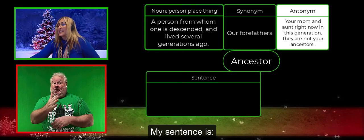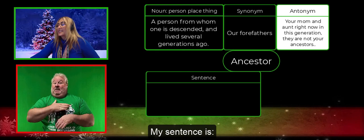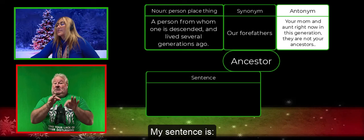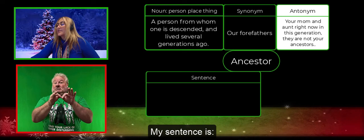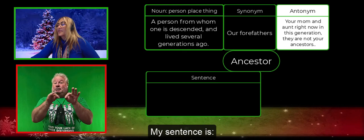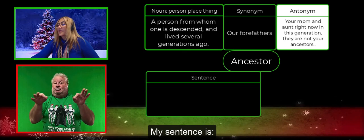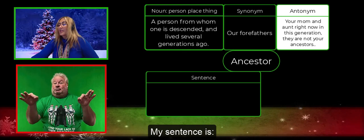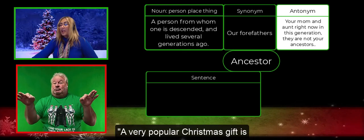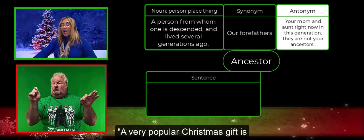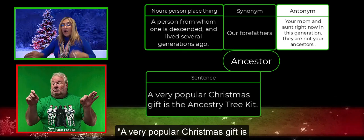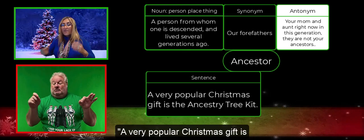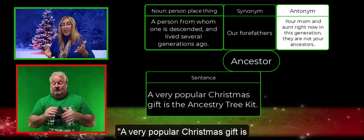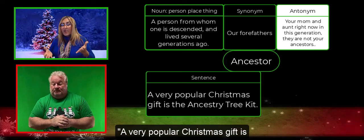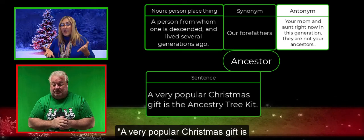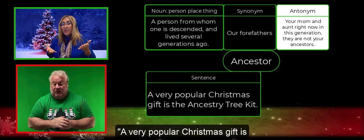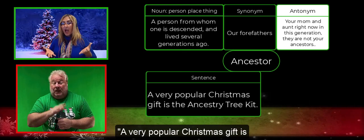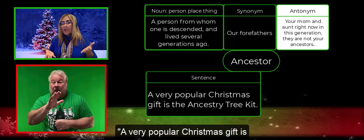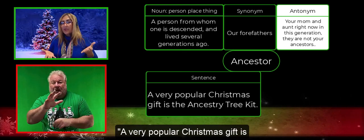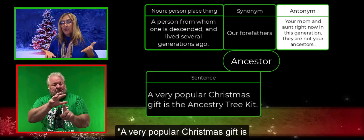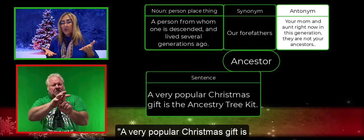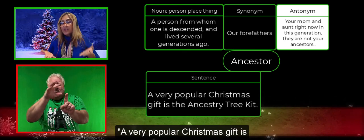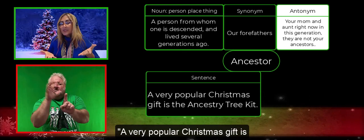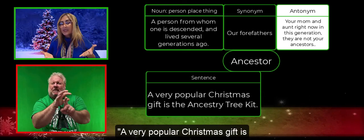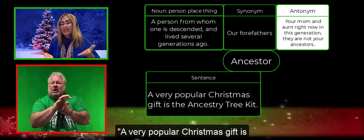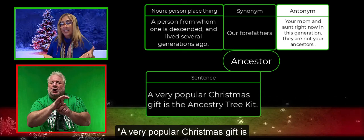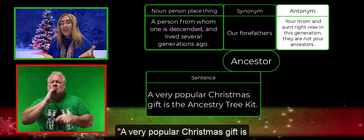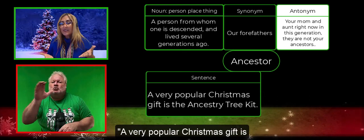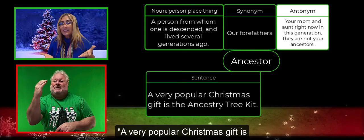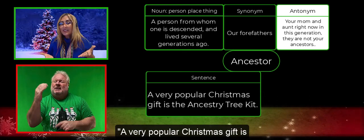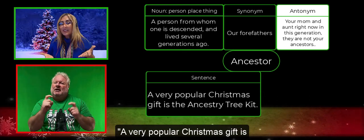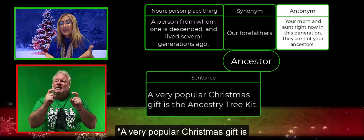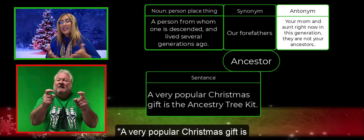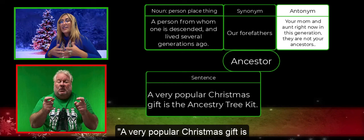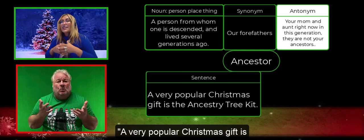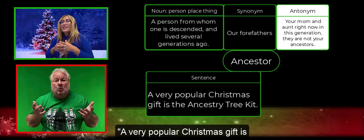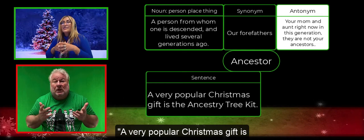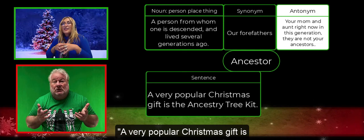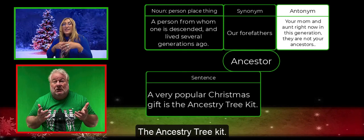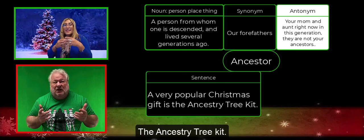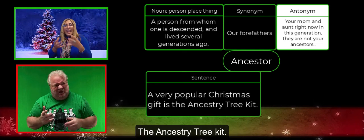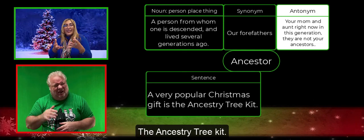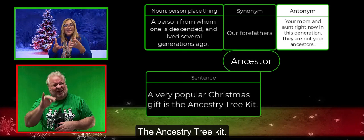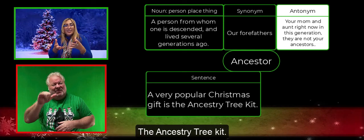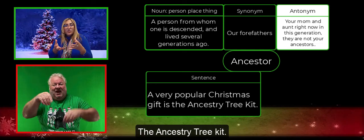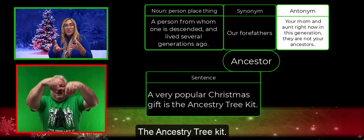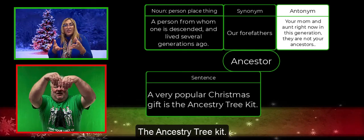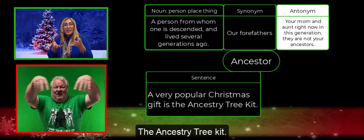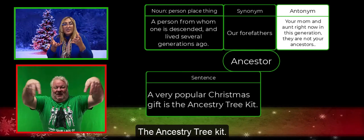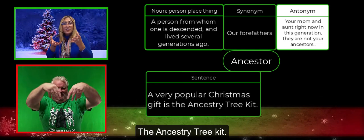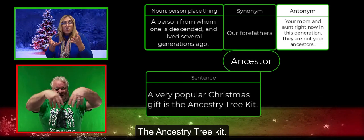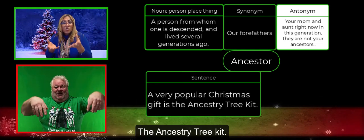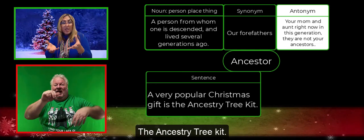sentence is, a very popular Christmas gift is the